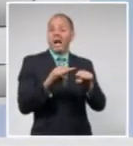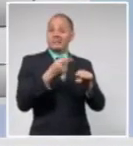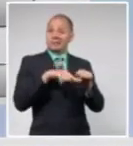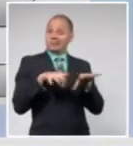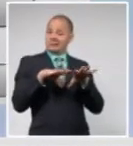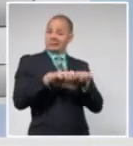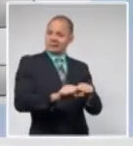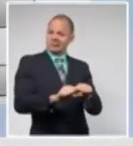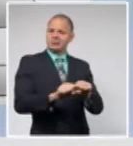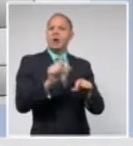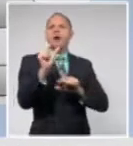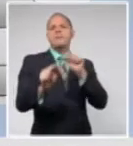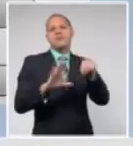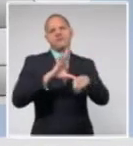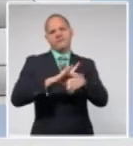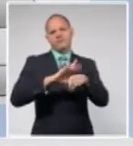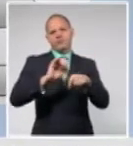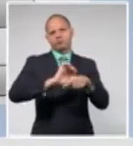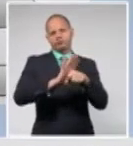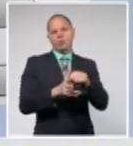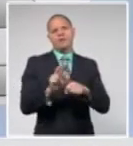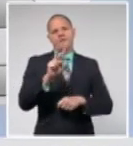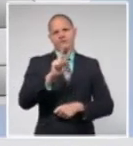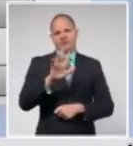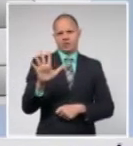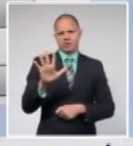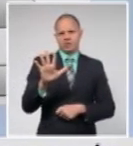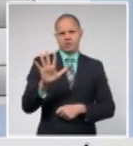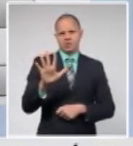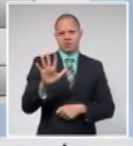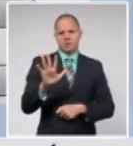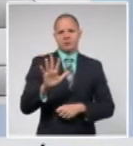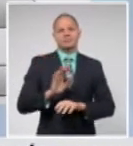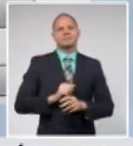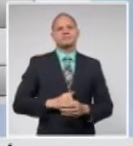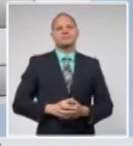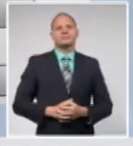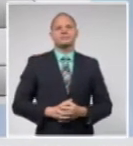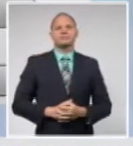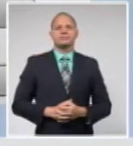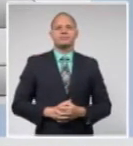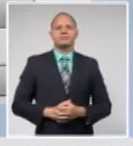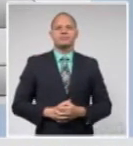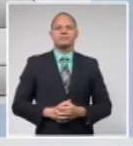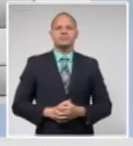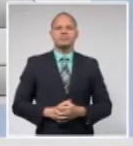people tested positive for COVID-19, for a total of